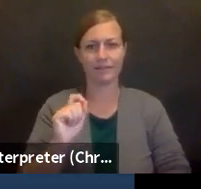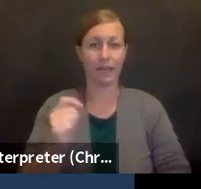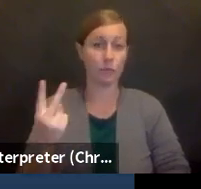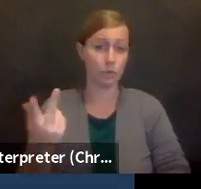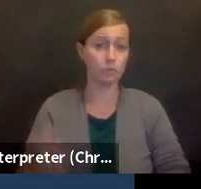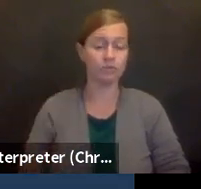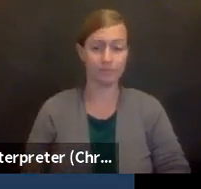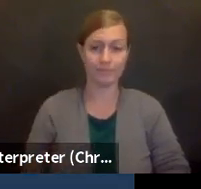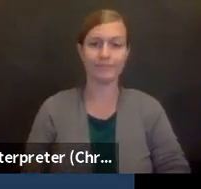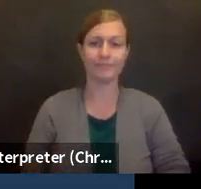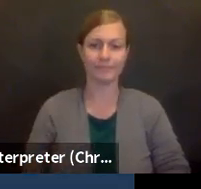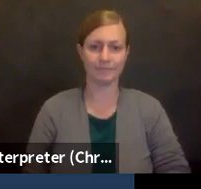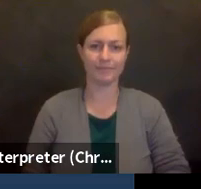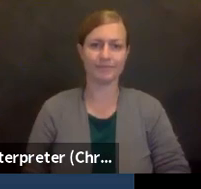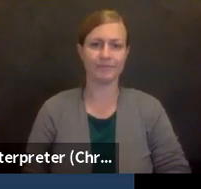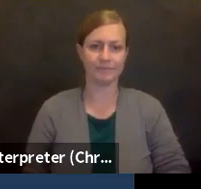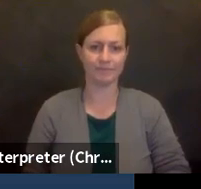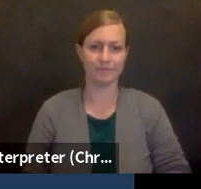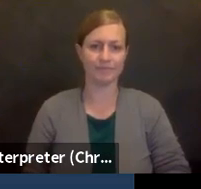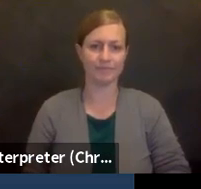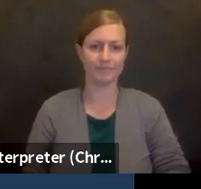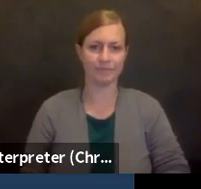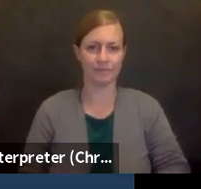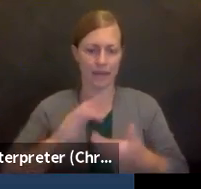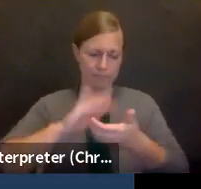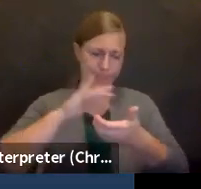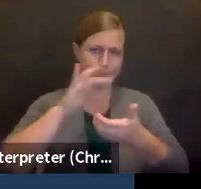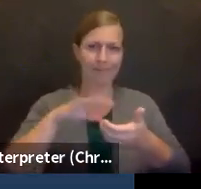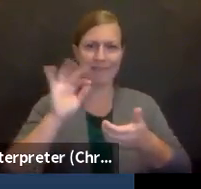4.OA.2 and see exactly what that says.